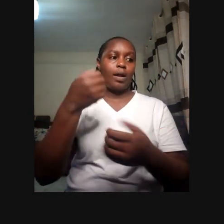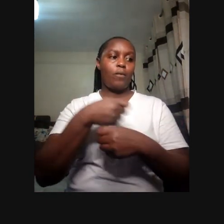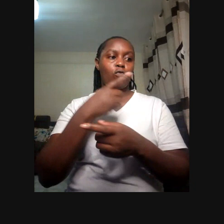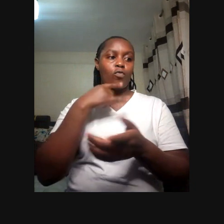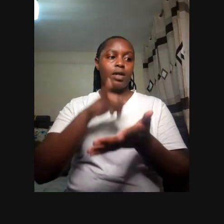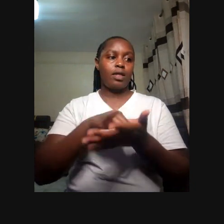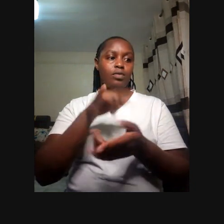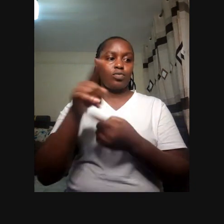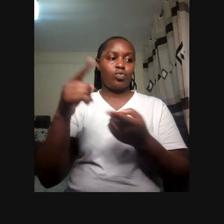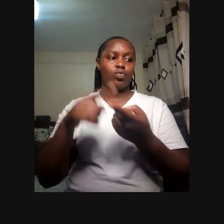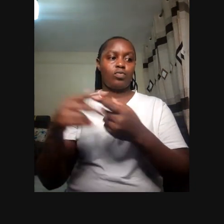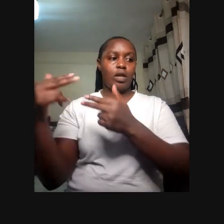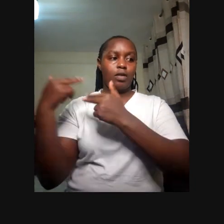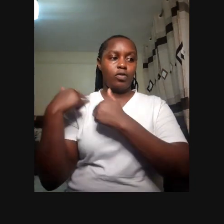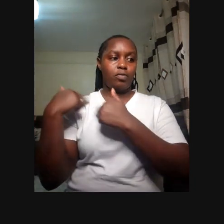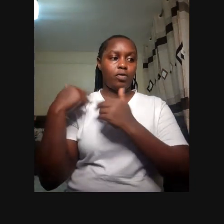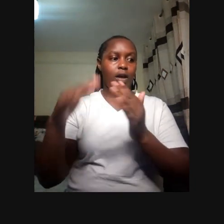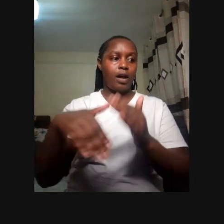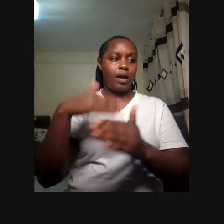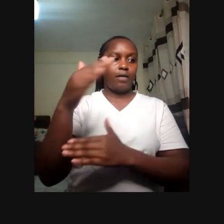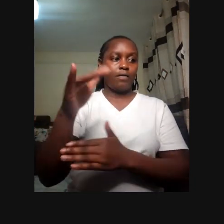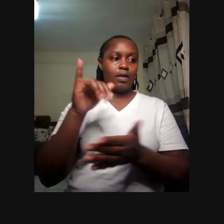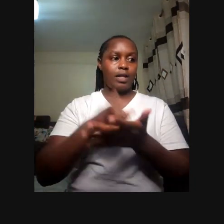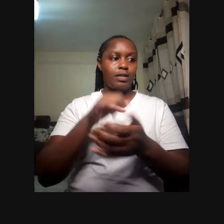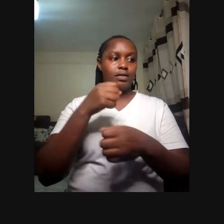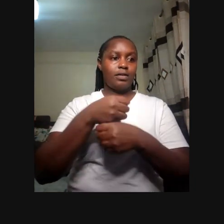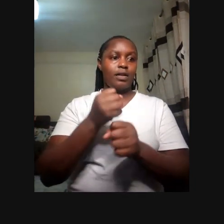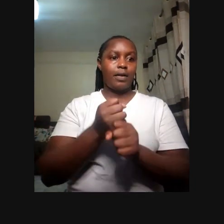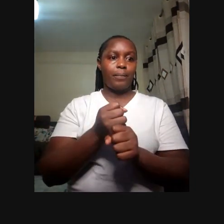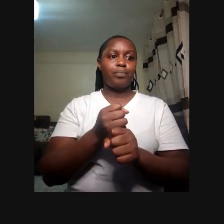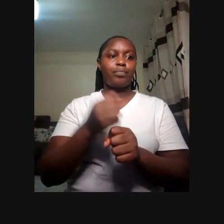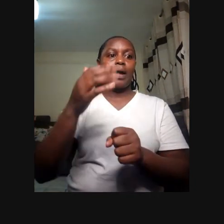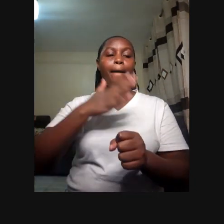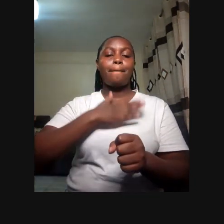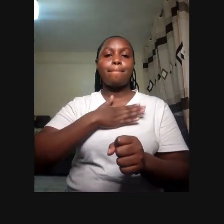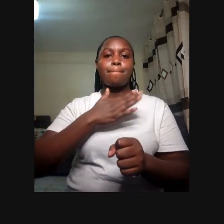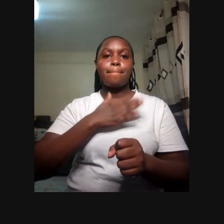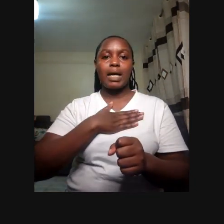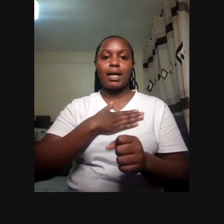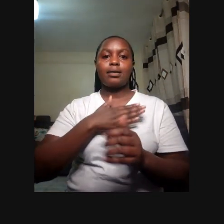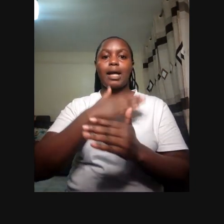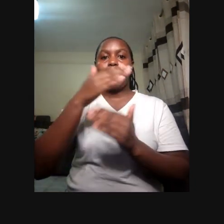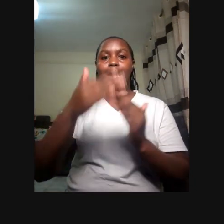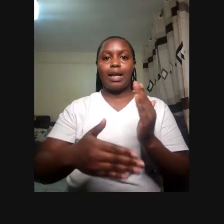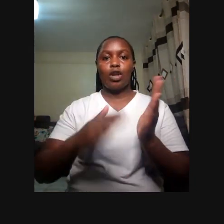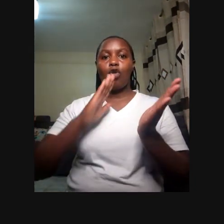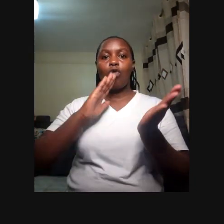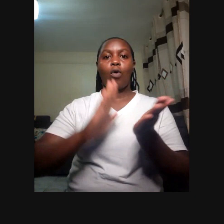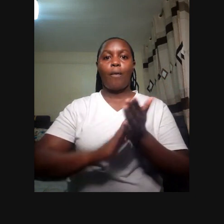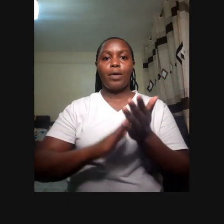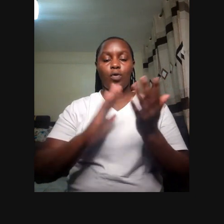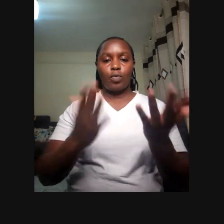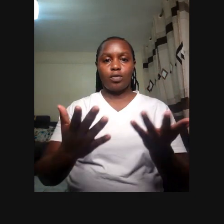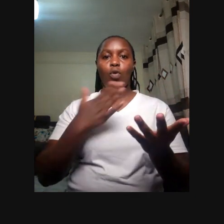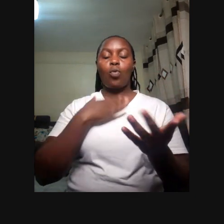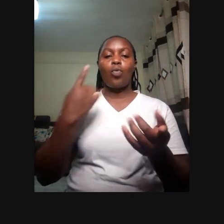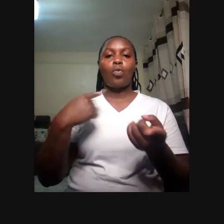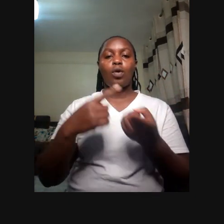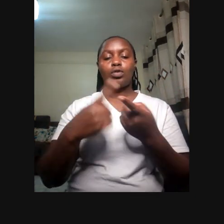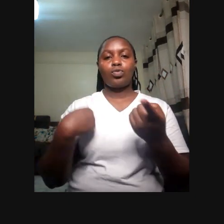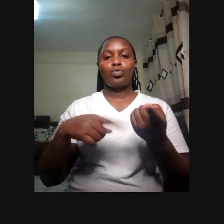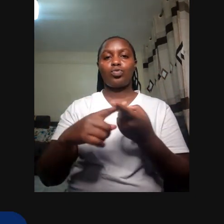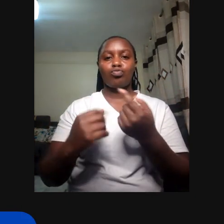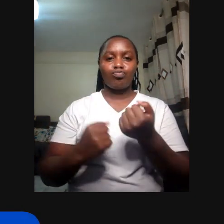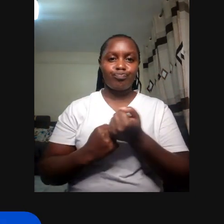after Jerry spoke. Yeah. So my parting shot is just to reinforce what everybody